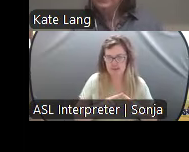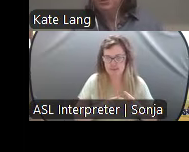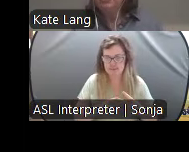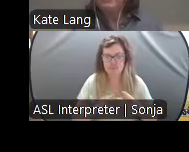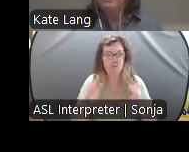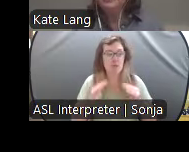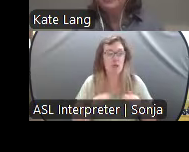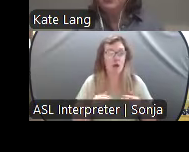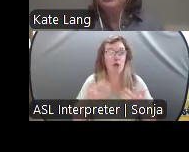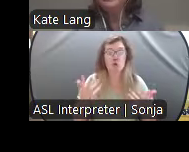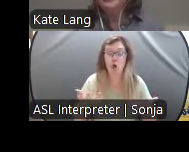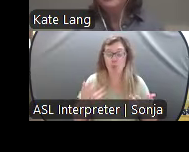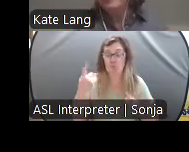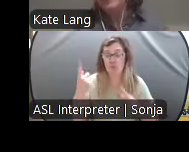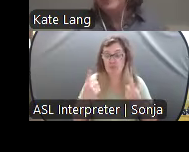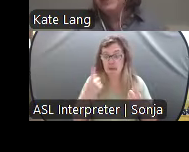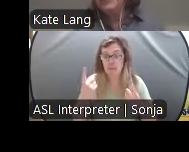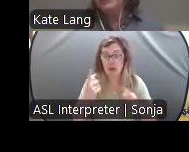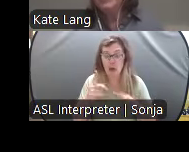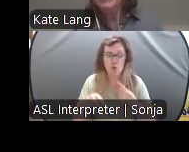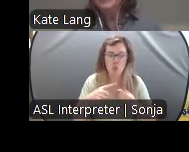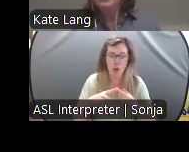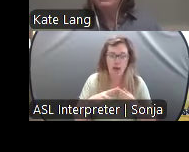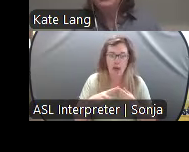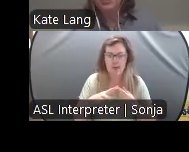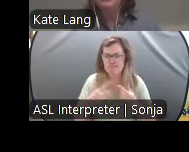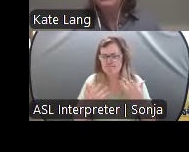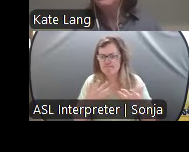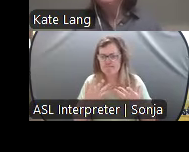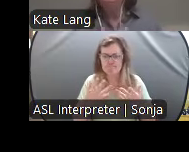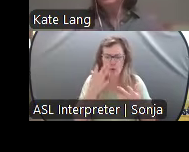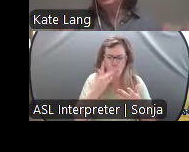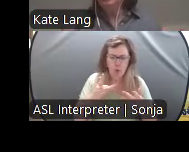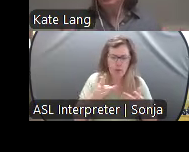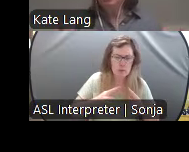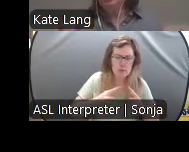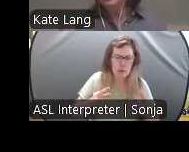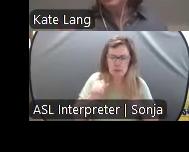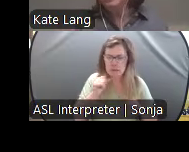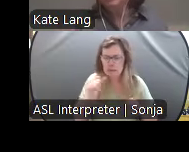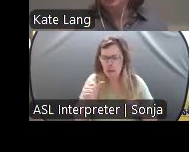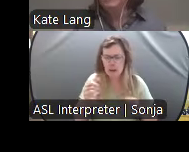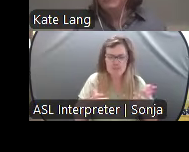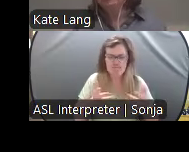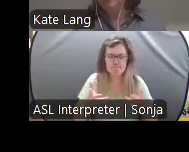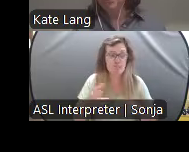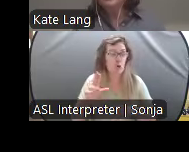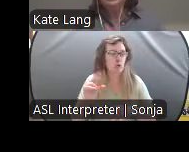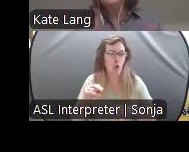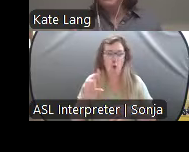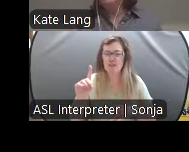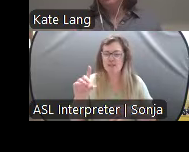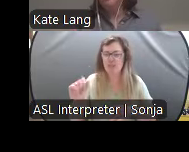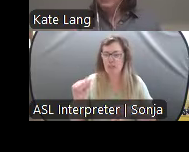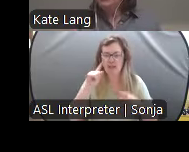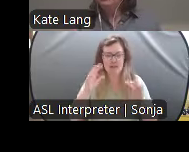So here are things to think about when thinking about trying to take early retirement. There's no disability determination process.